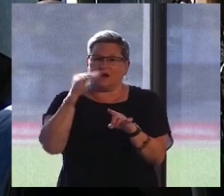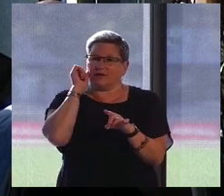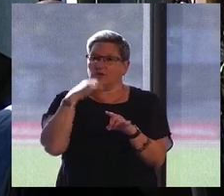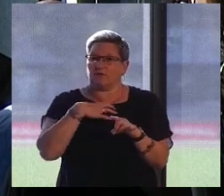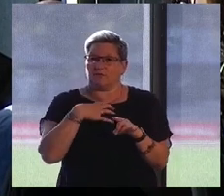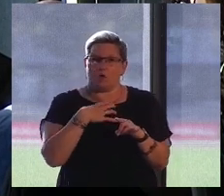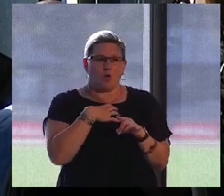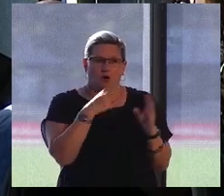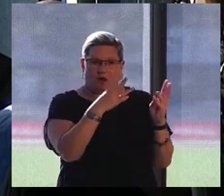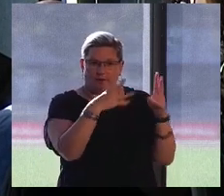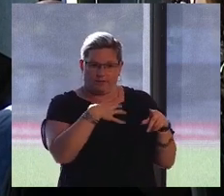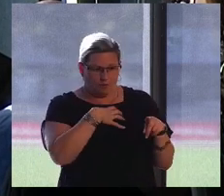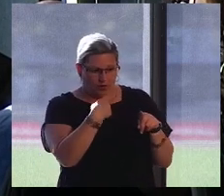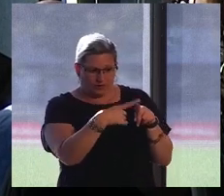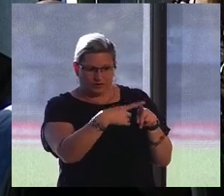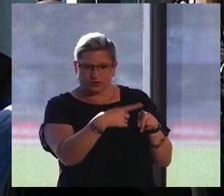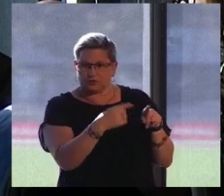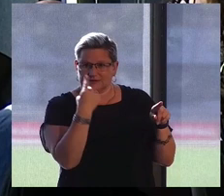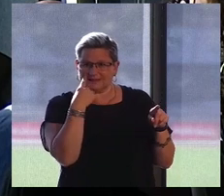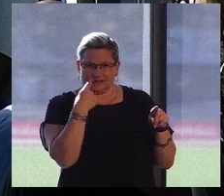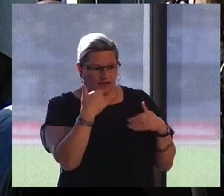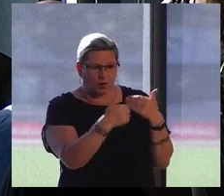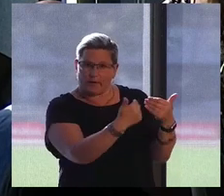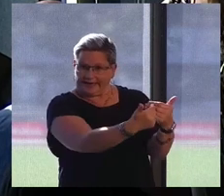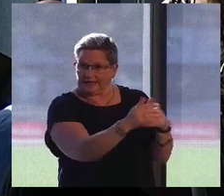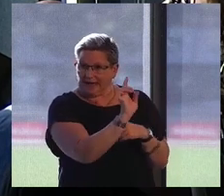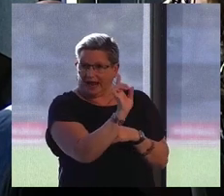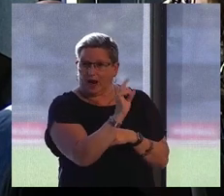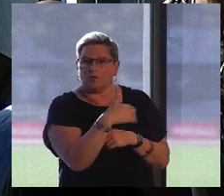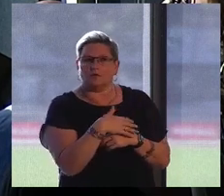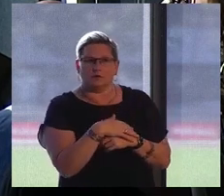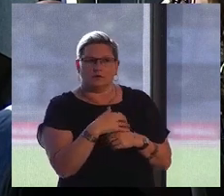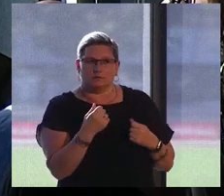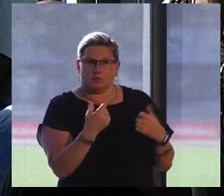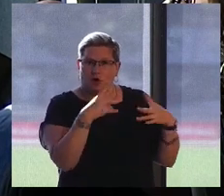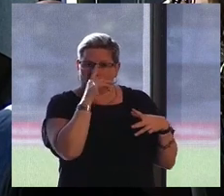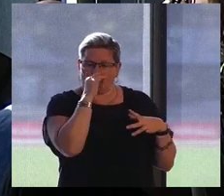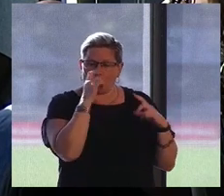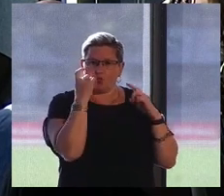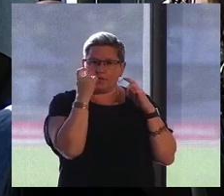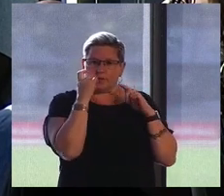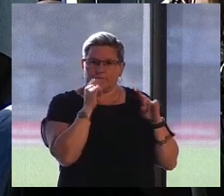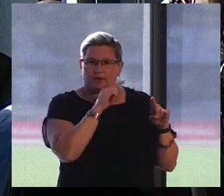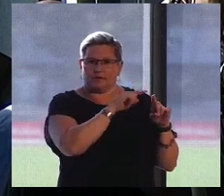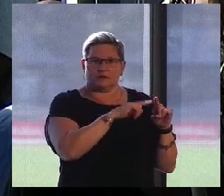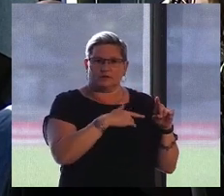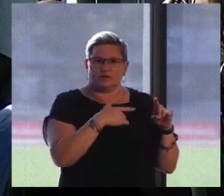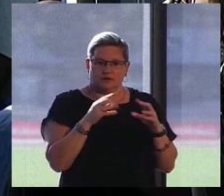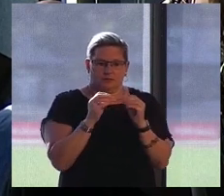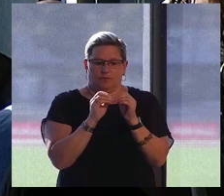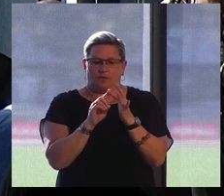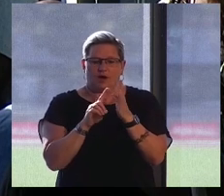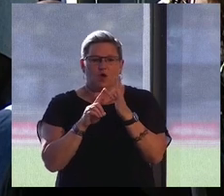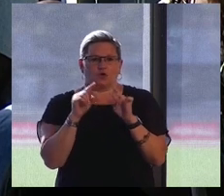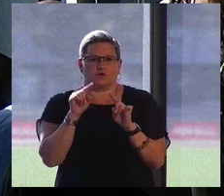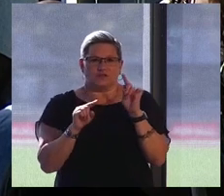need it faster, but you're right, we're starting to see momentum. And there's a lot of people, including myself, worried about leaving biodiversity behind.